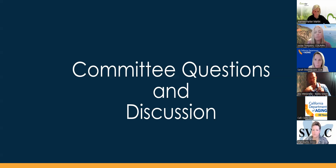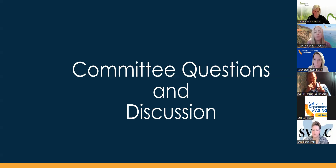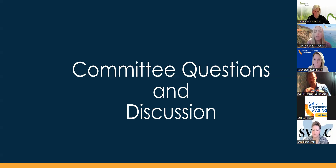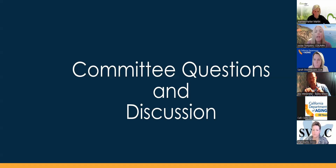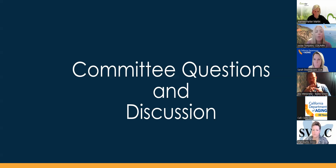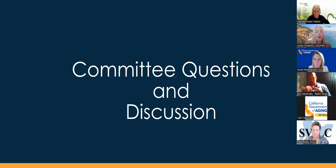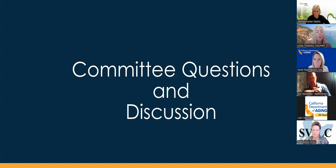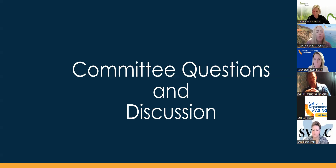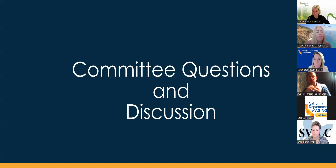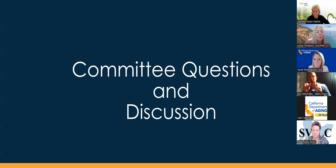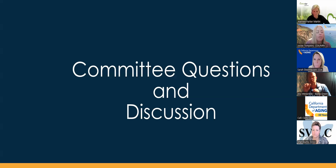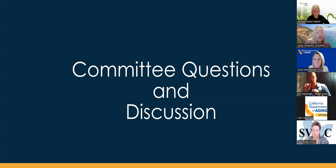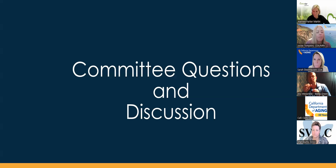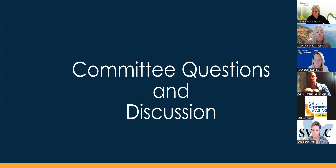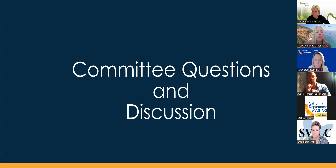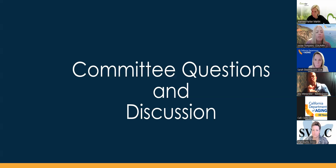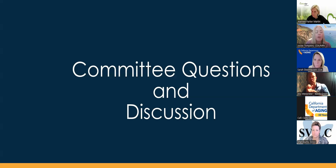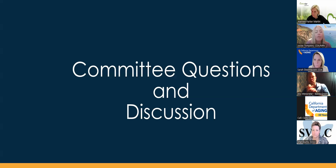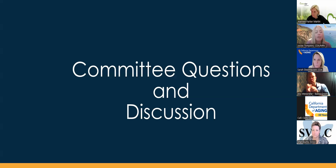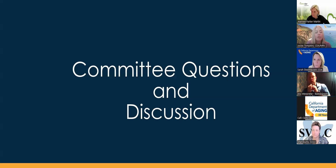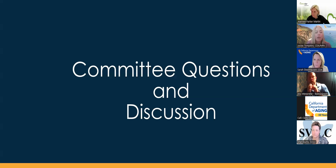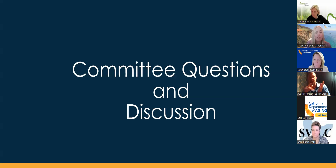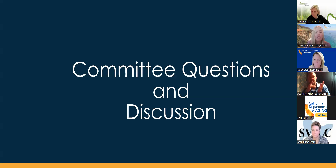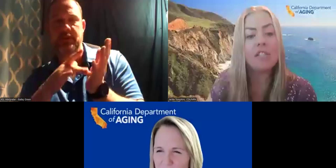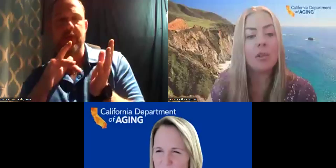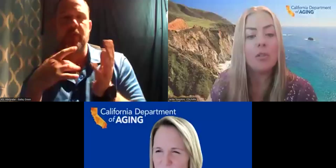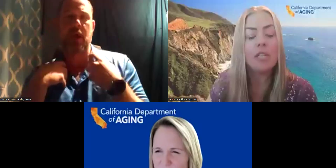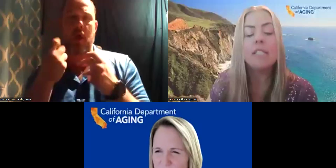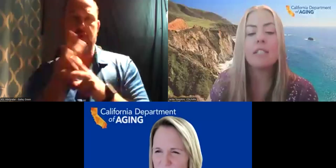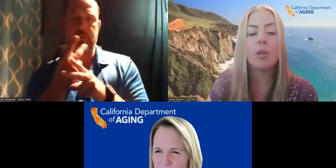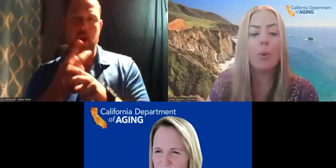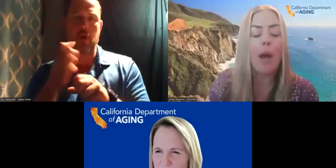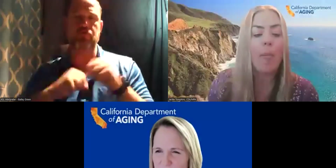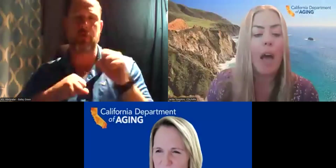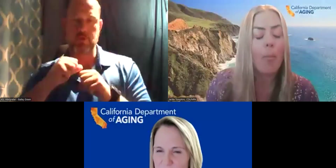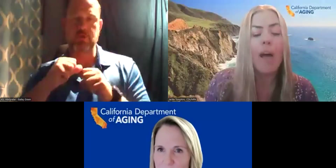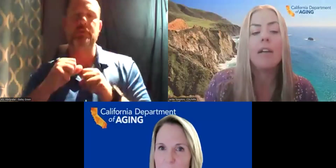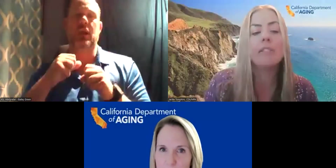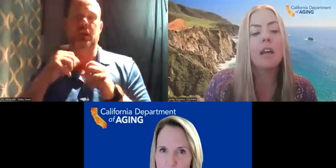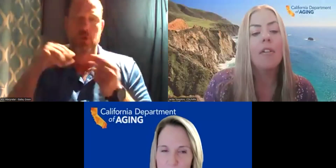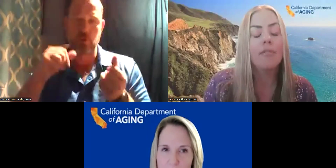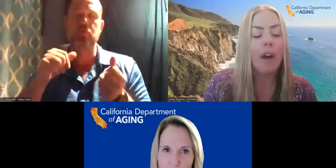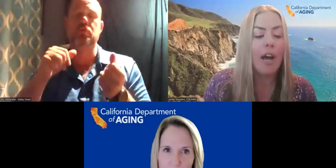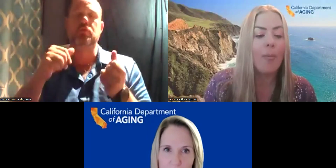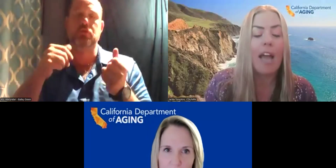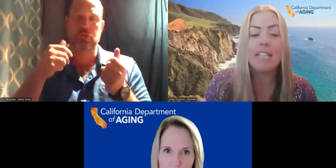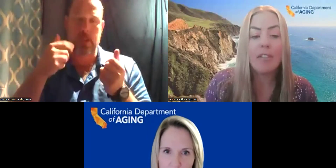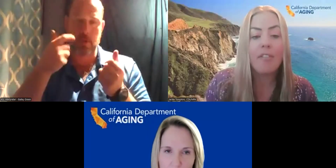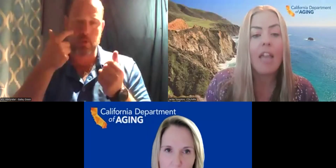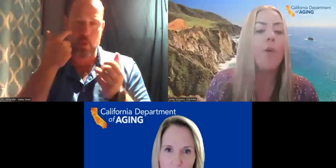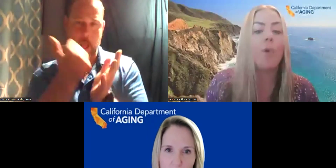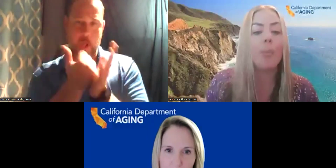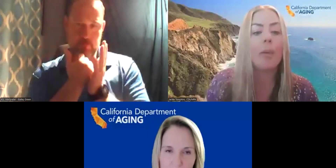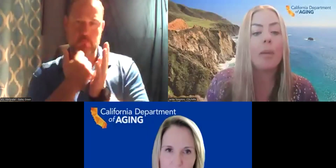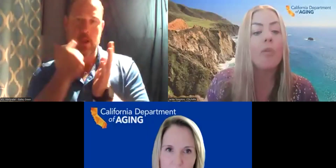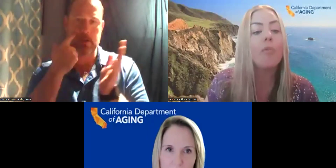that? Yeah, we are working with the Center for Healthcare Strategies and Solutions to help us